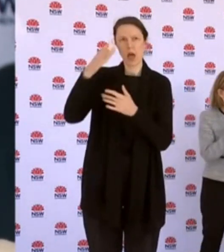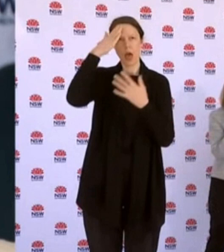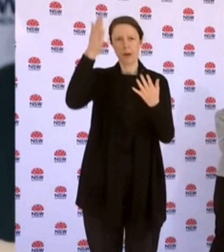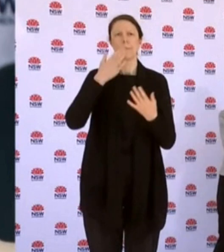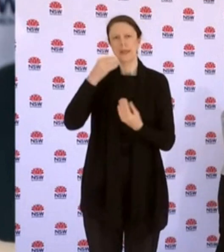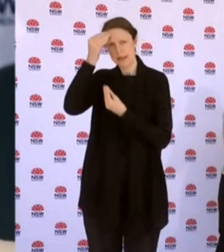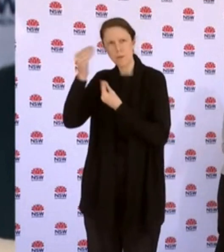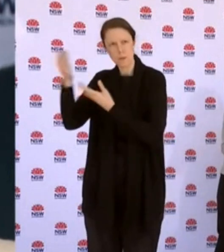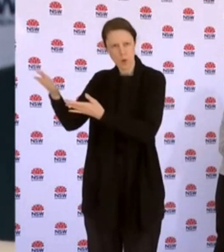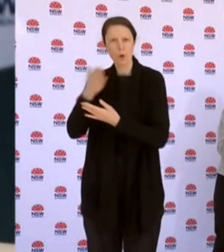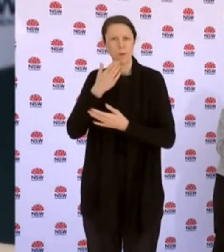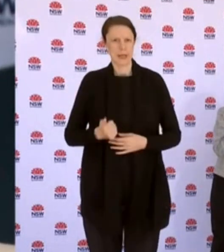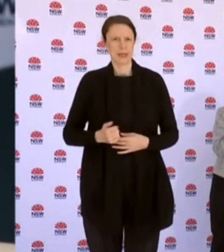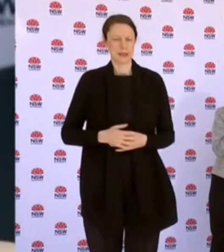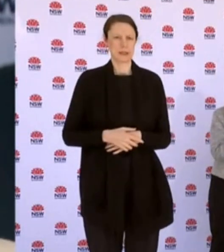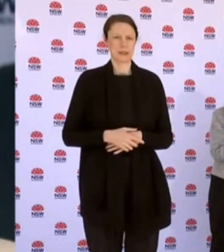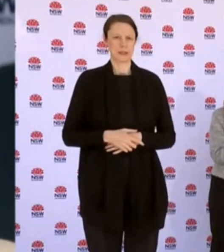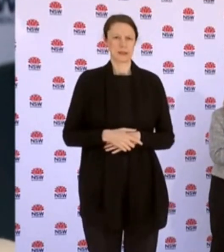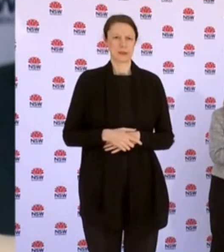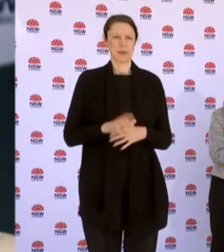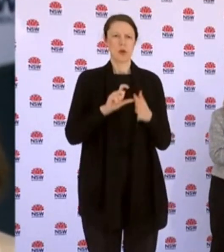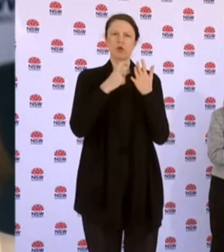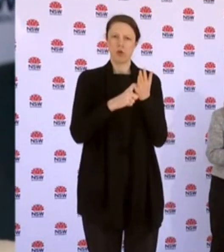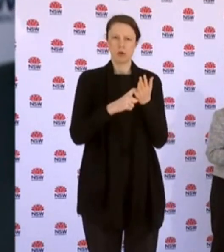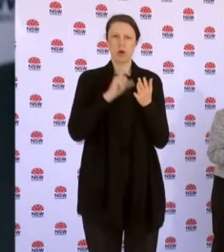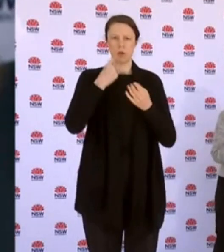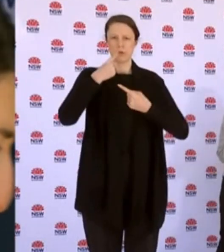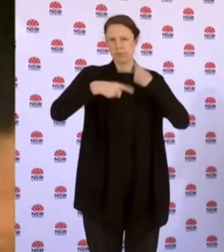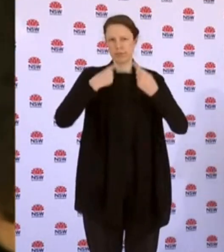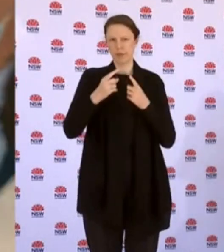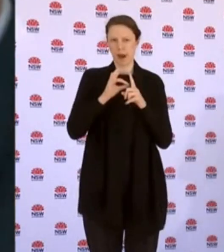will now give her update. Minister Hazzard will say a few words and then we'll take some questions.